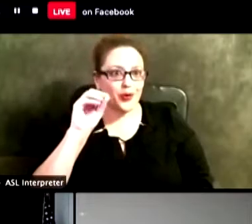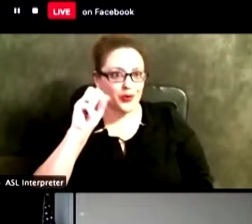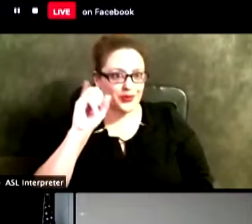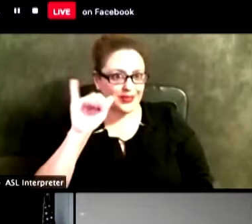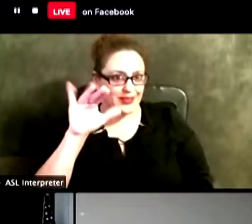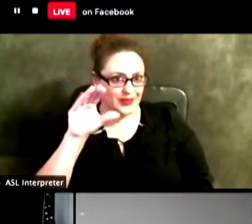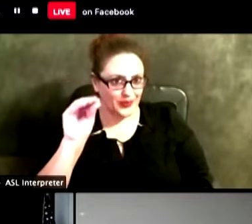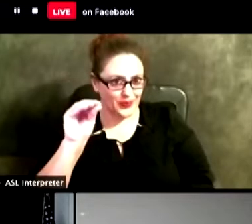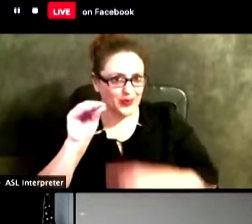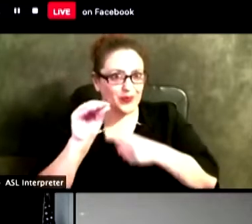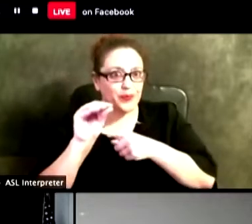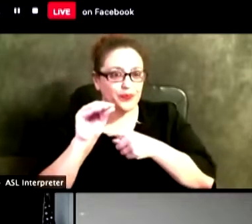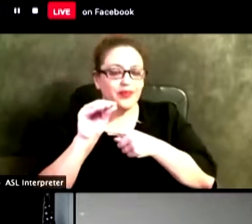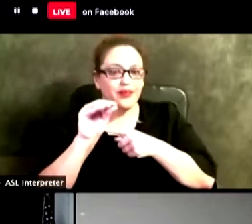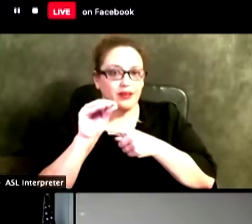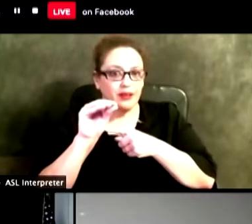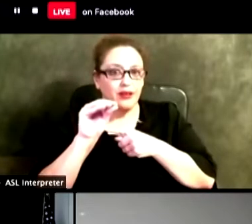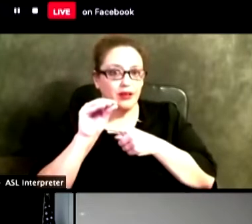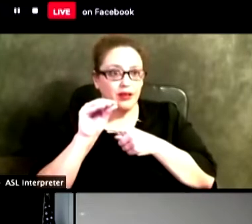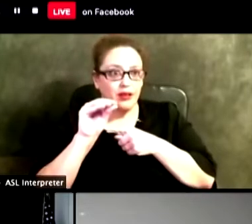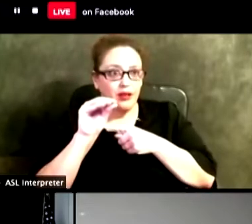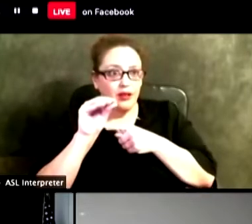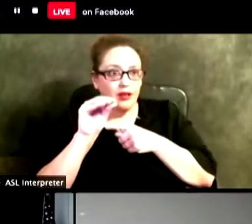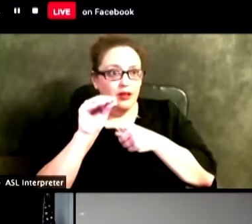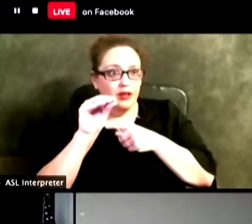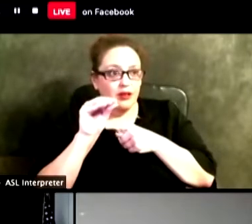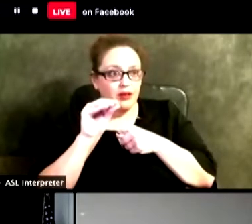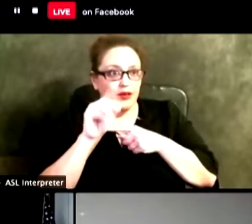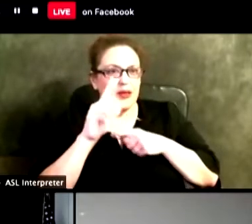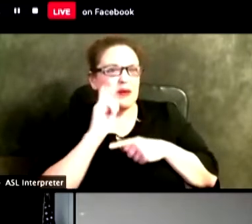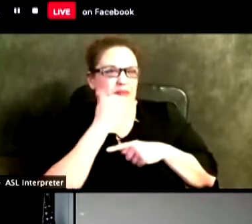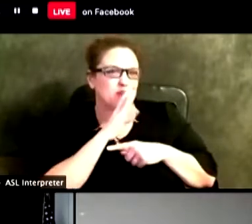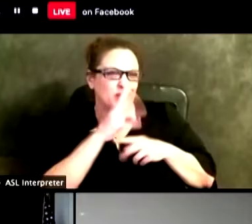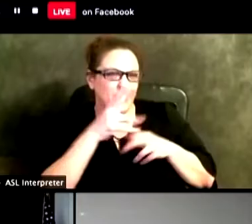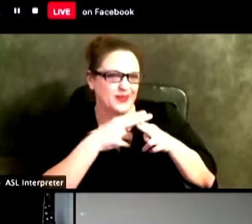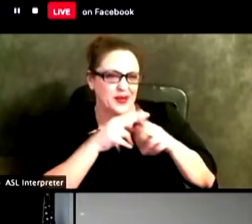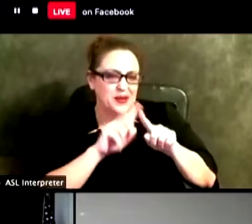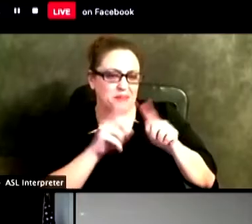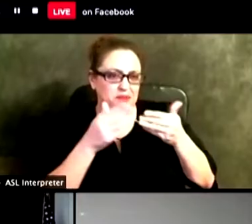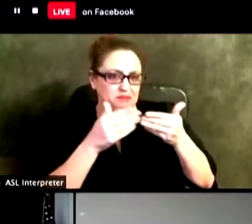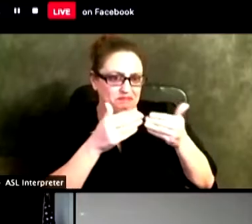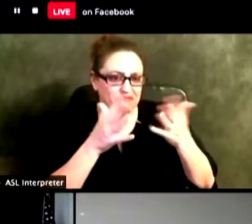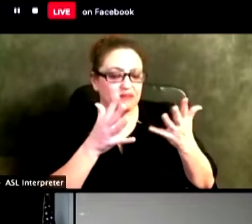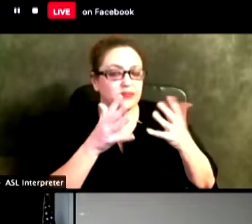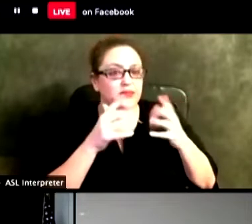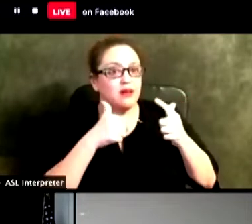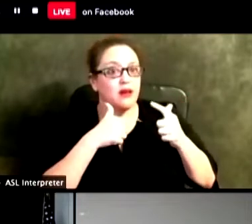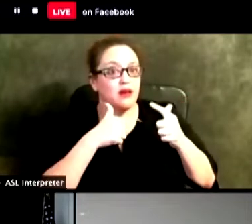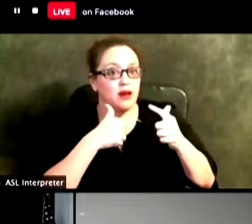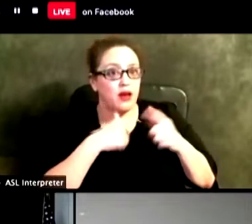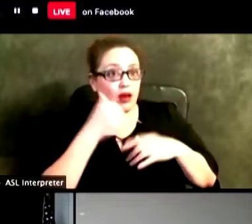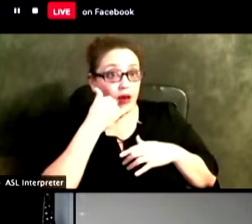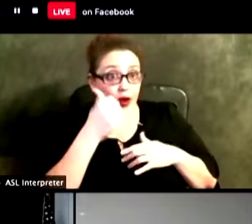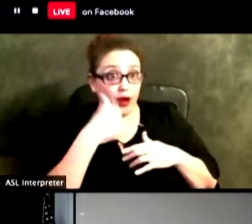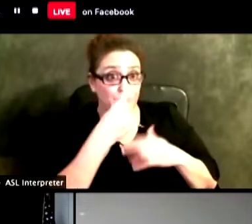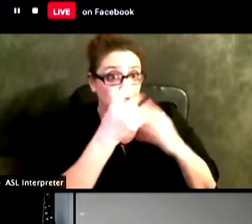sorry, forgive me. No worries, my friend. So I'm calling to tell you a